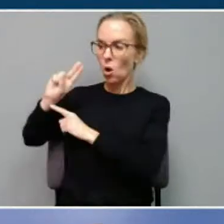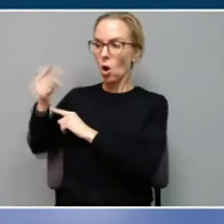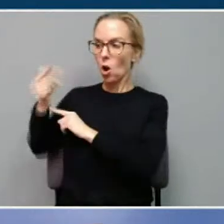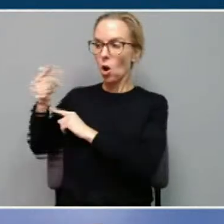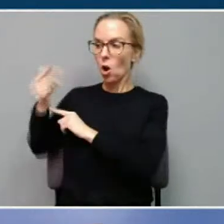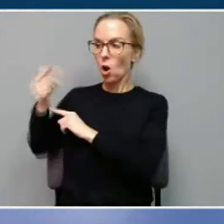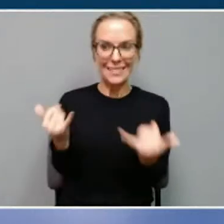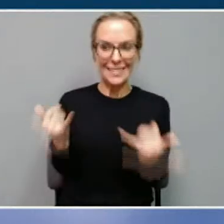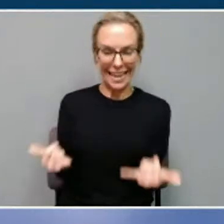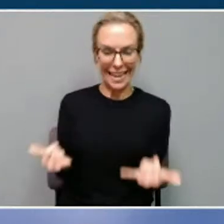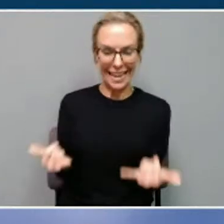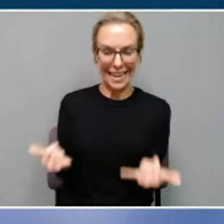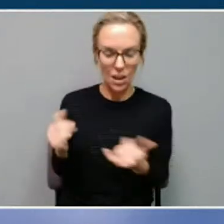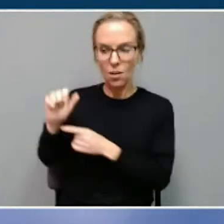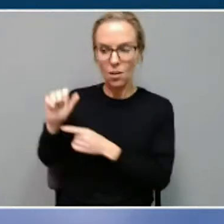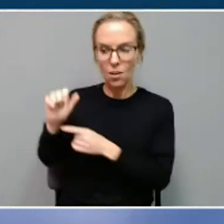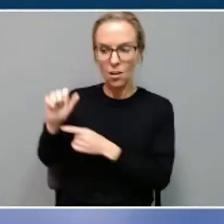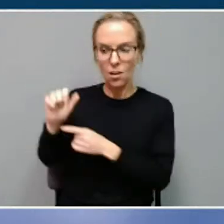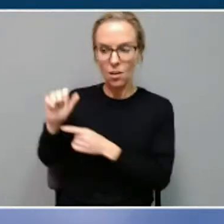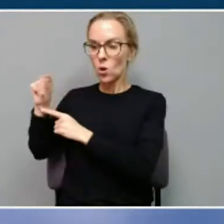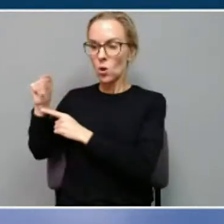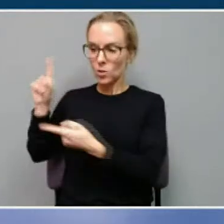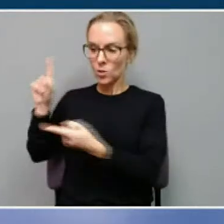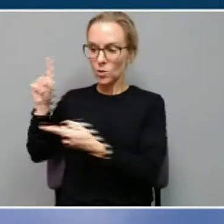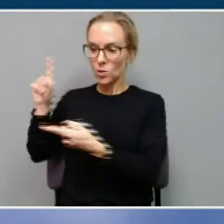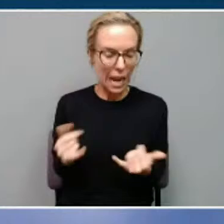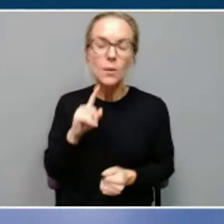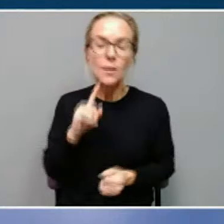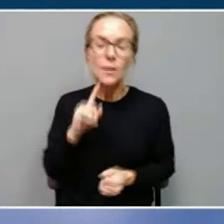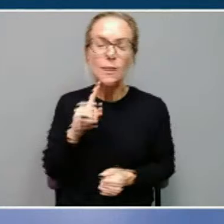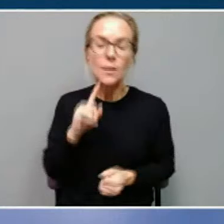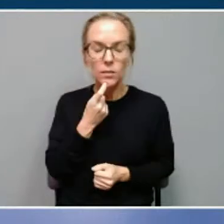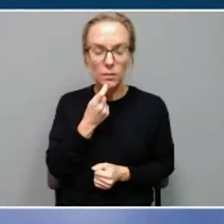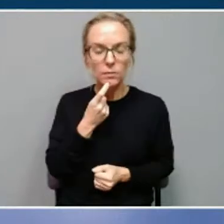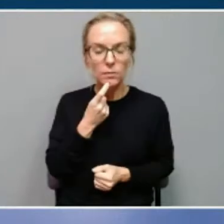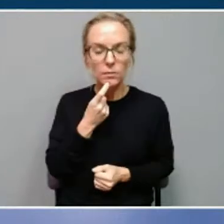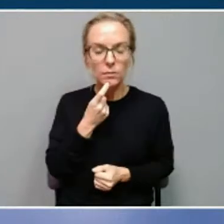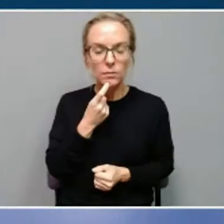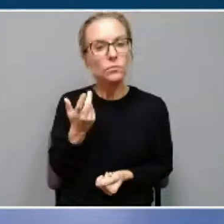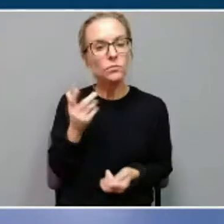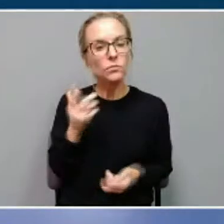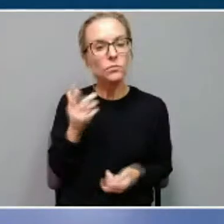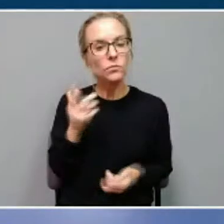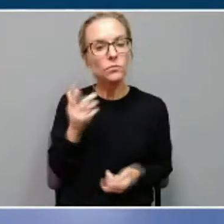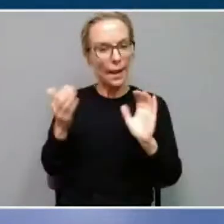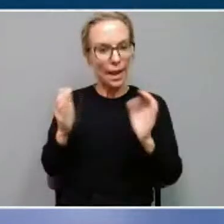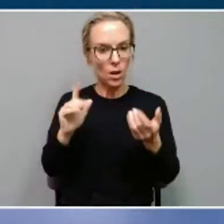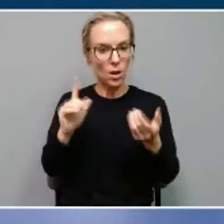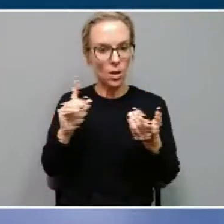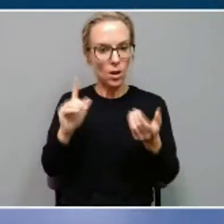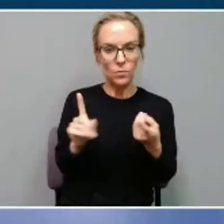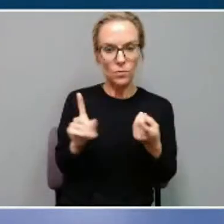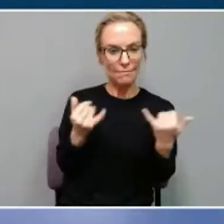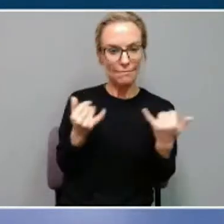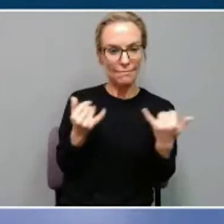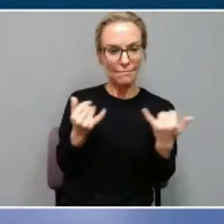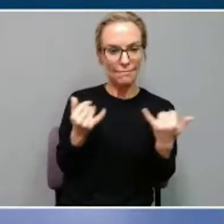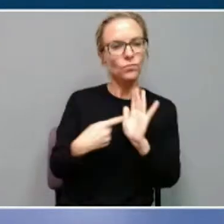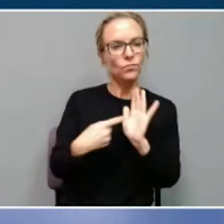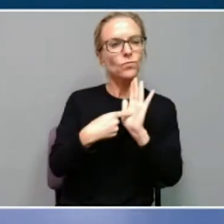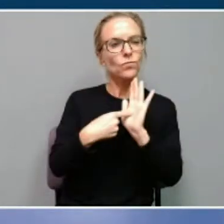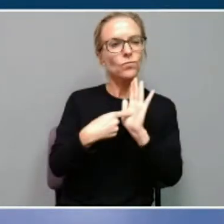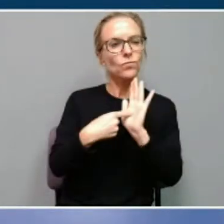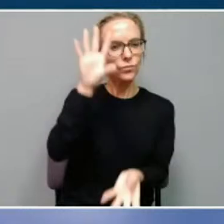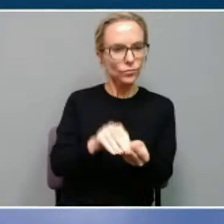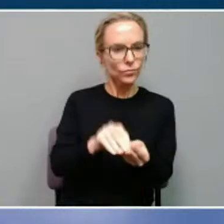COVID. It was serious, but in many ways it pales in comparison to where we are now. Let's show total cases